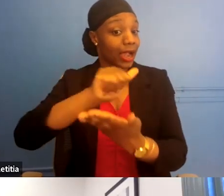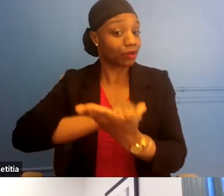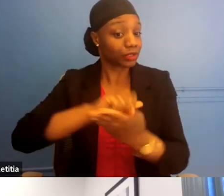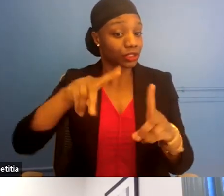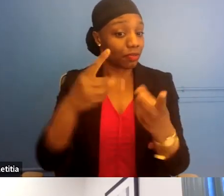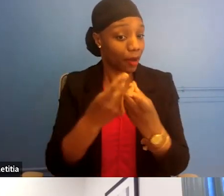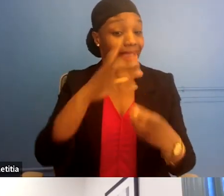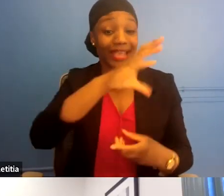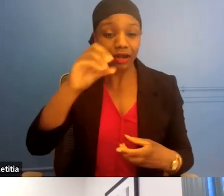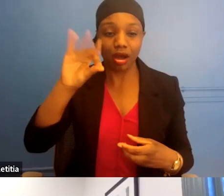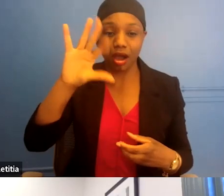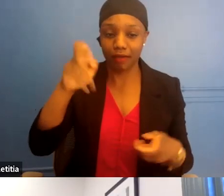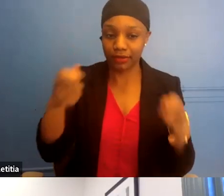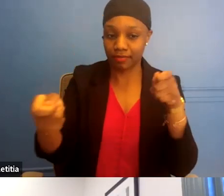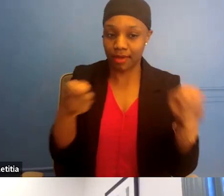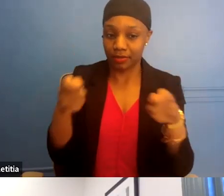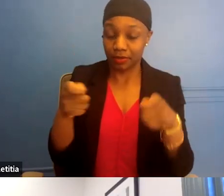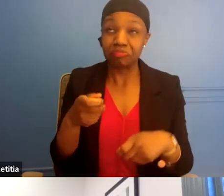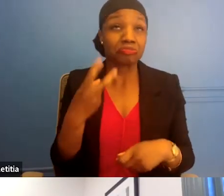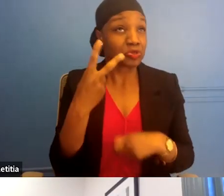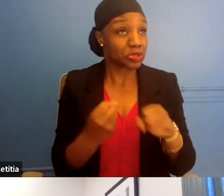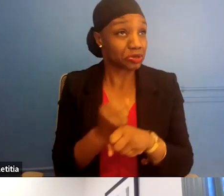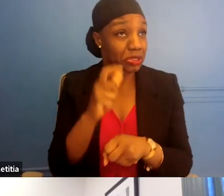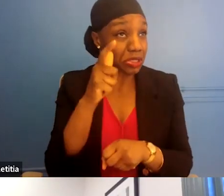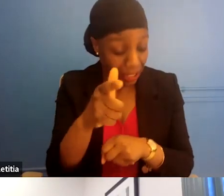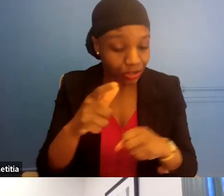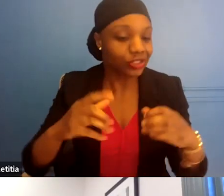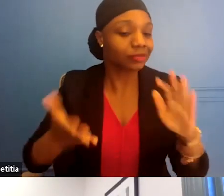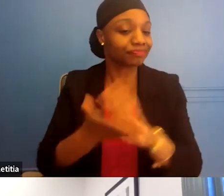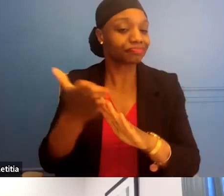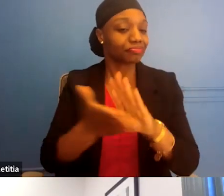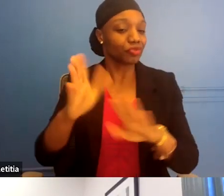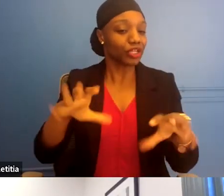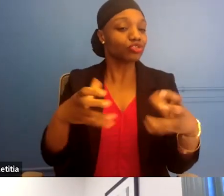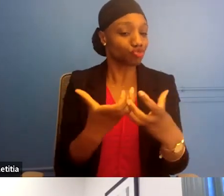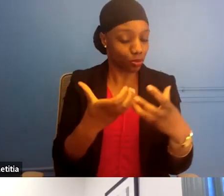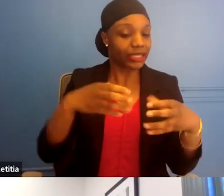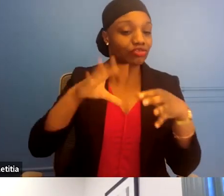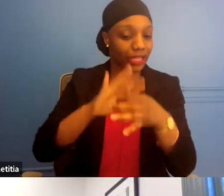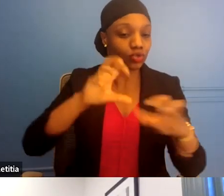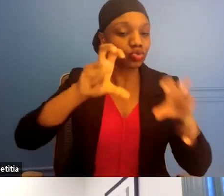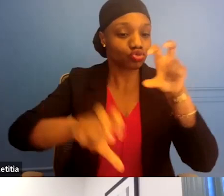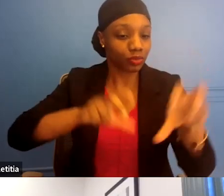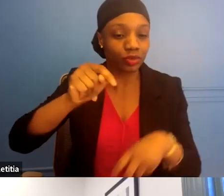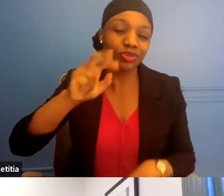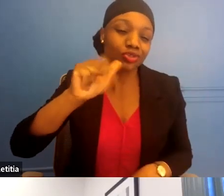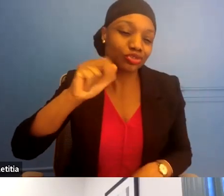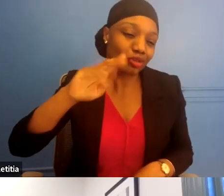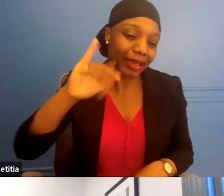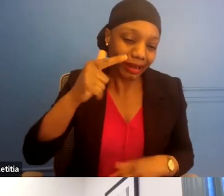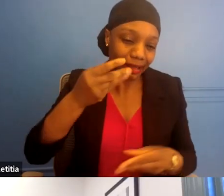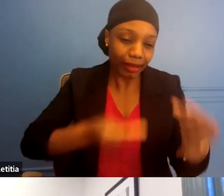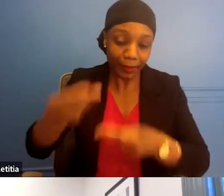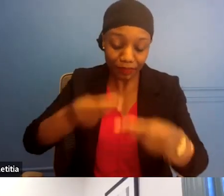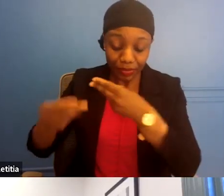management. After 2 years, she transitioned to start the operations group and began trading. In 2001, she was promoted